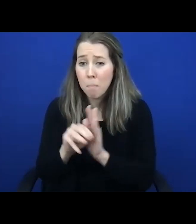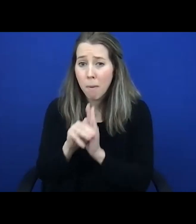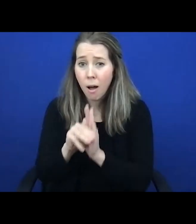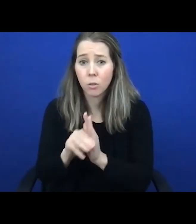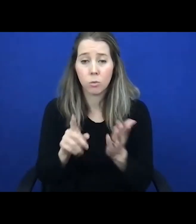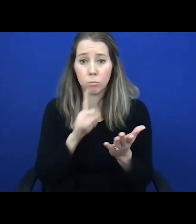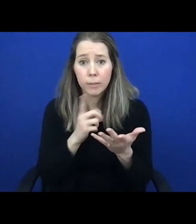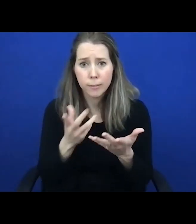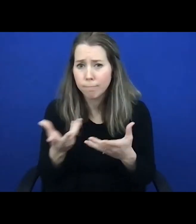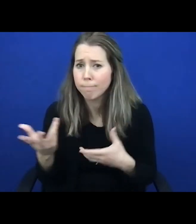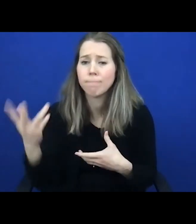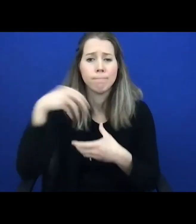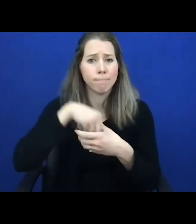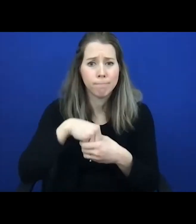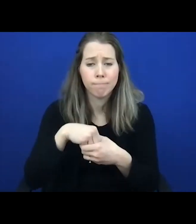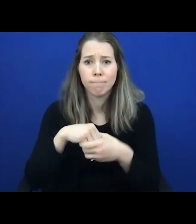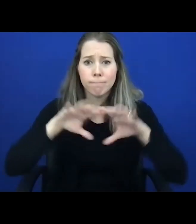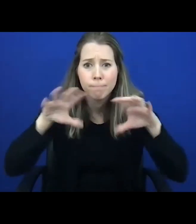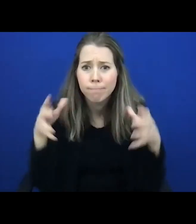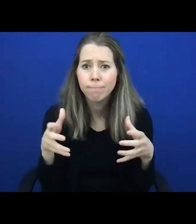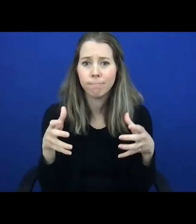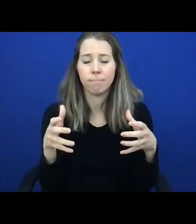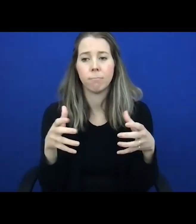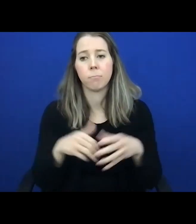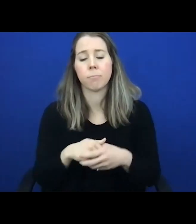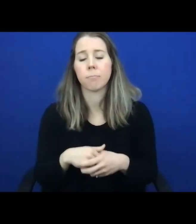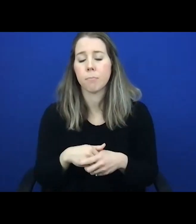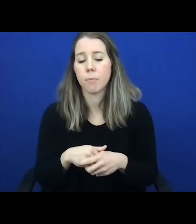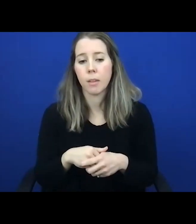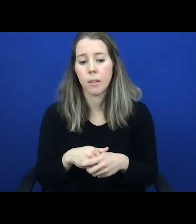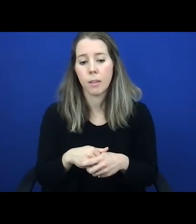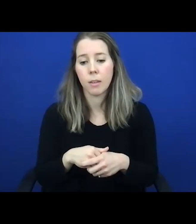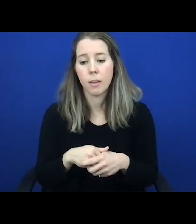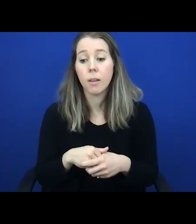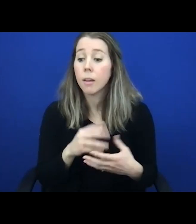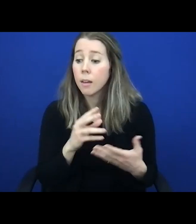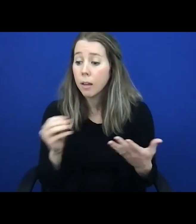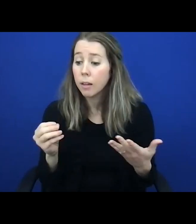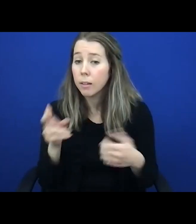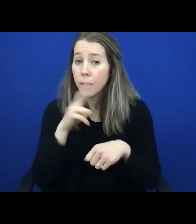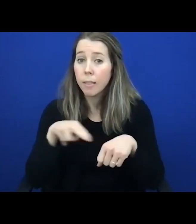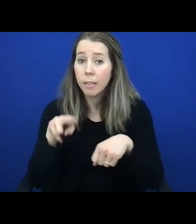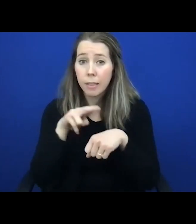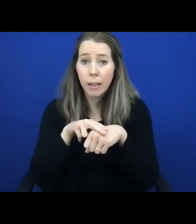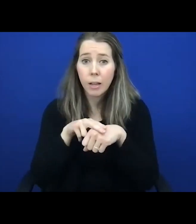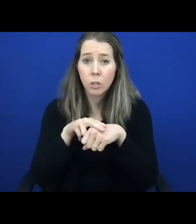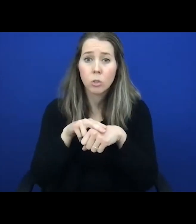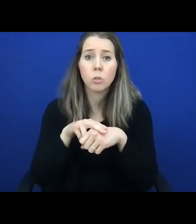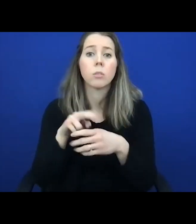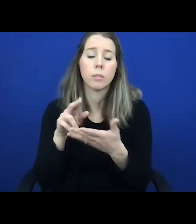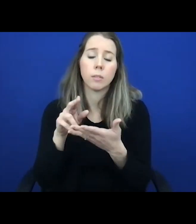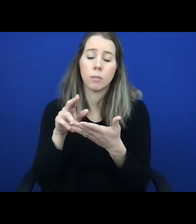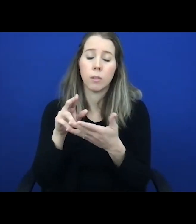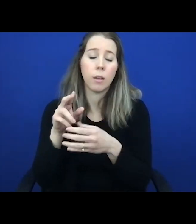complete integrated model and package in many ways. And the National Institute on Outcome Learning